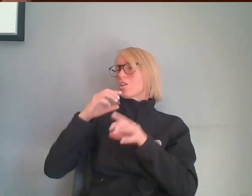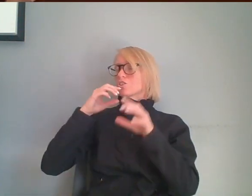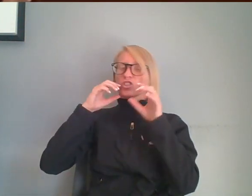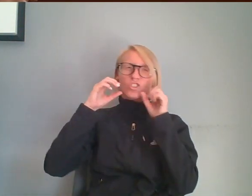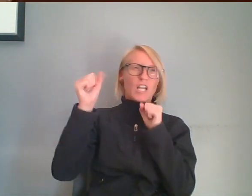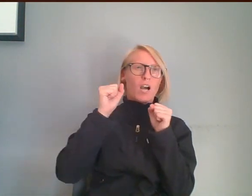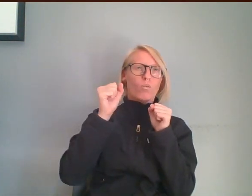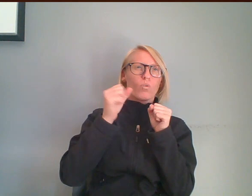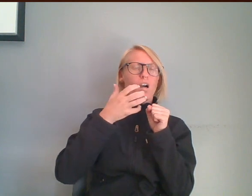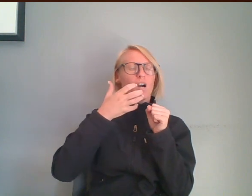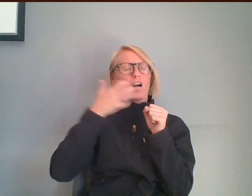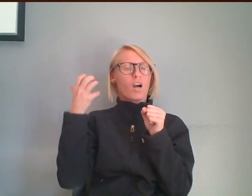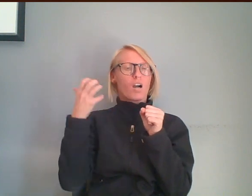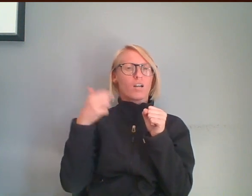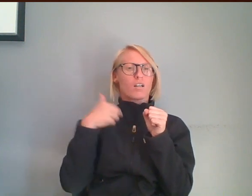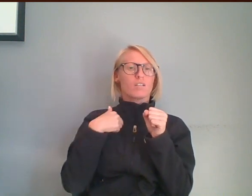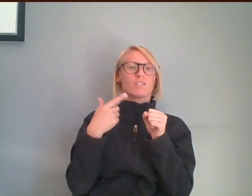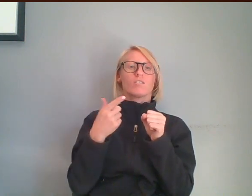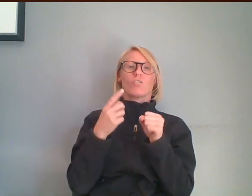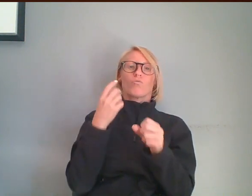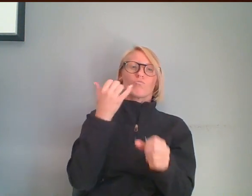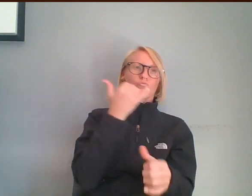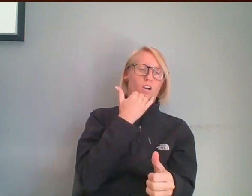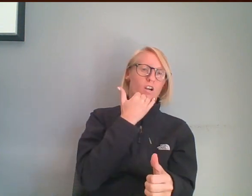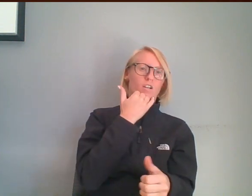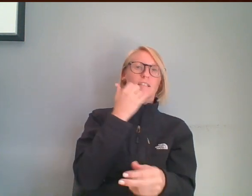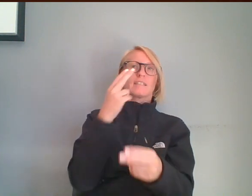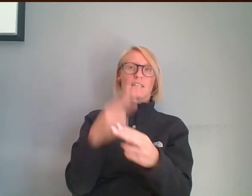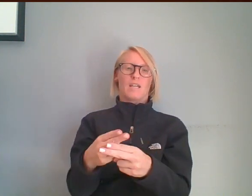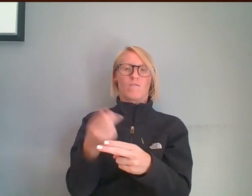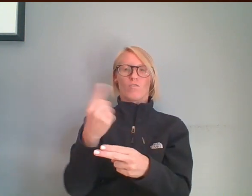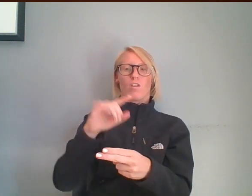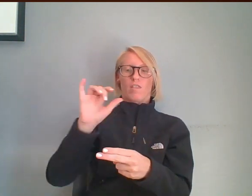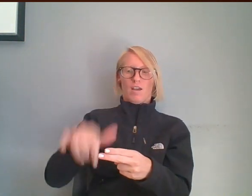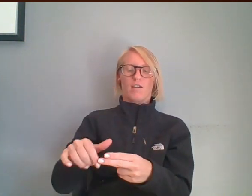shouting is important, the wrong name.